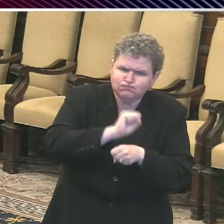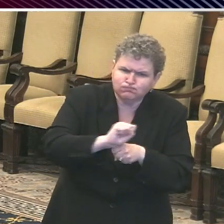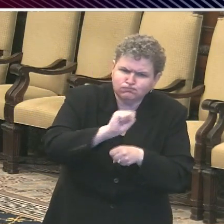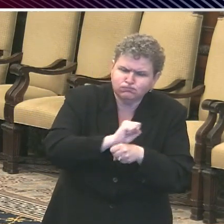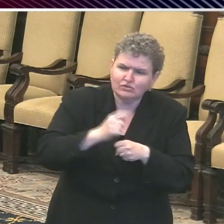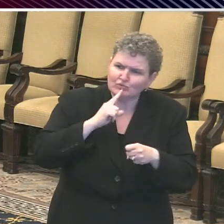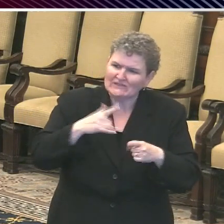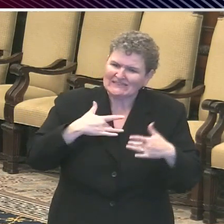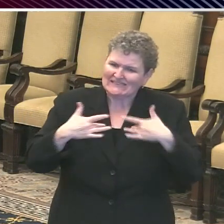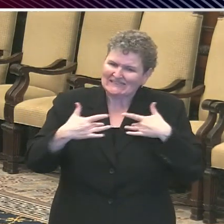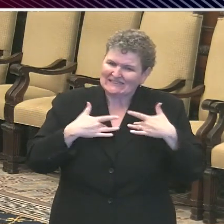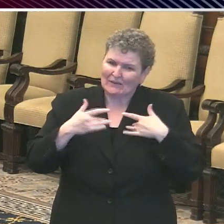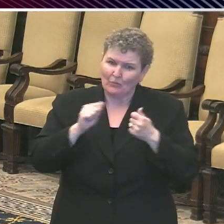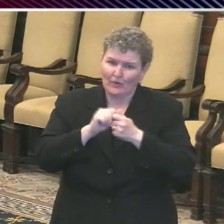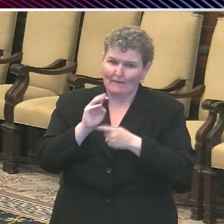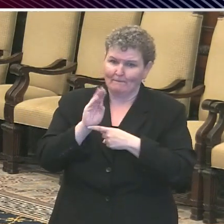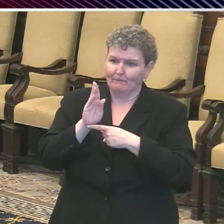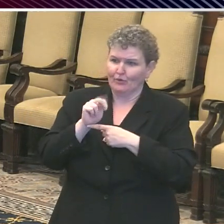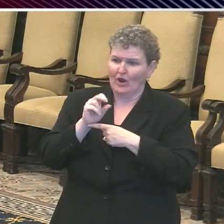out. And